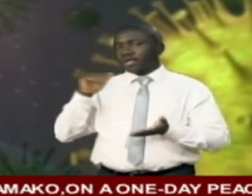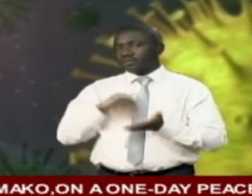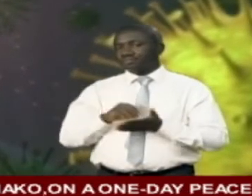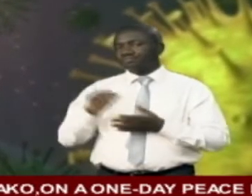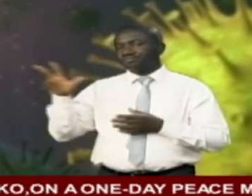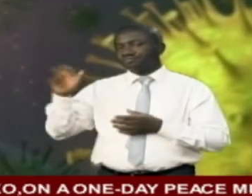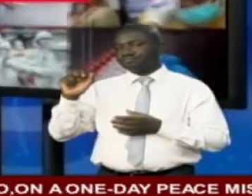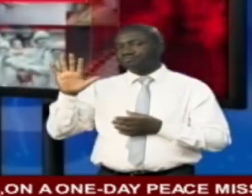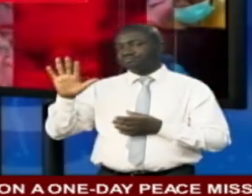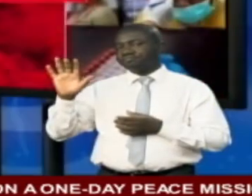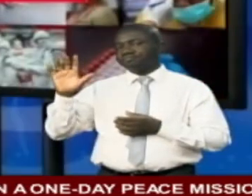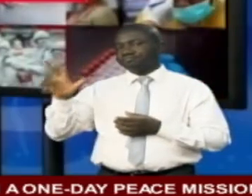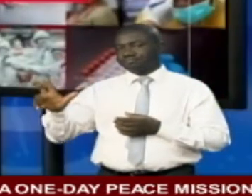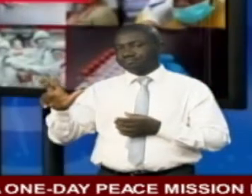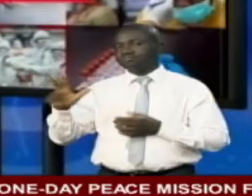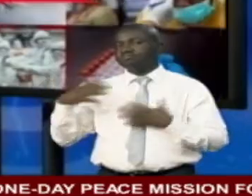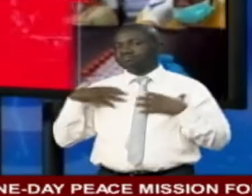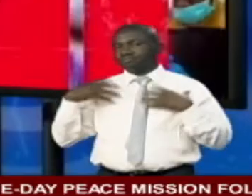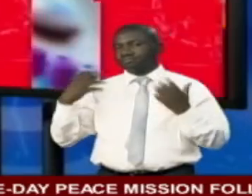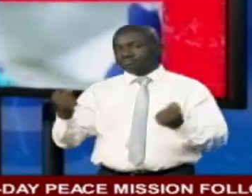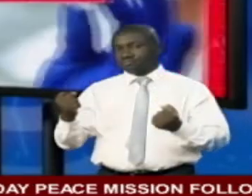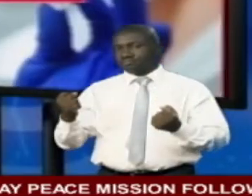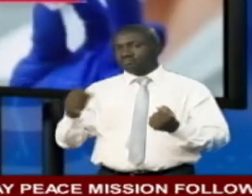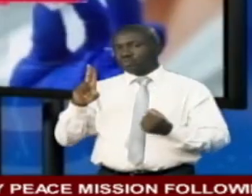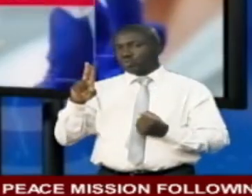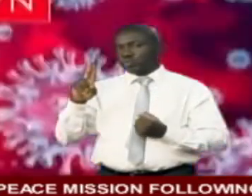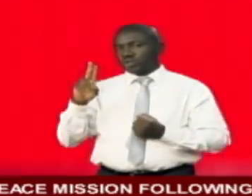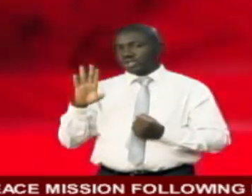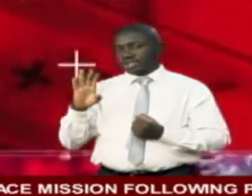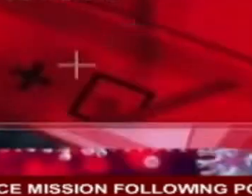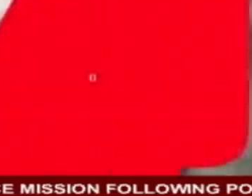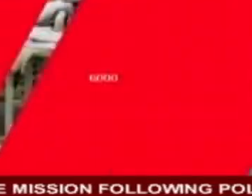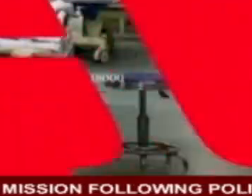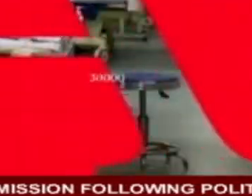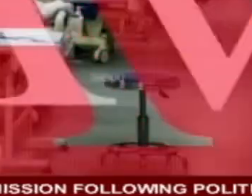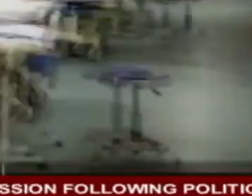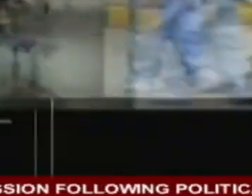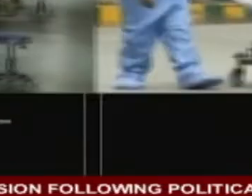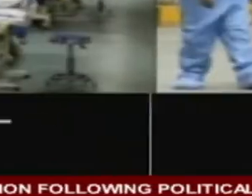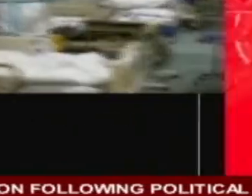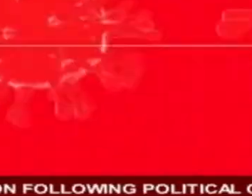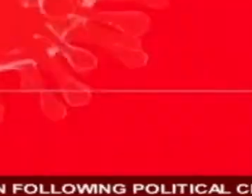9,409,353 recoveries. I am Uche Ugochukwu.